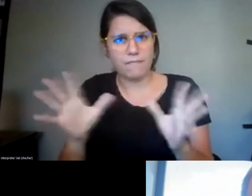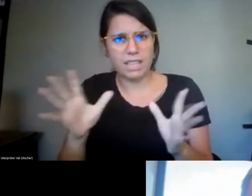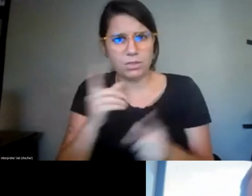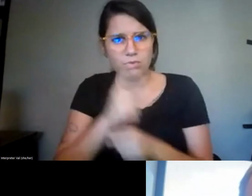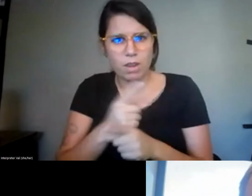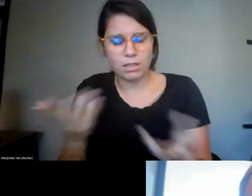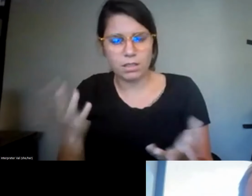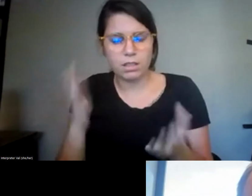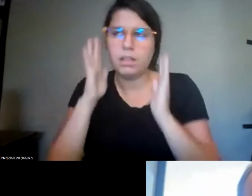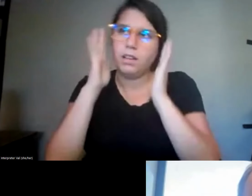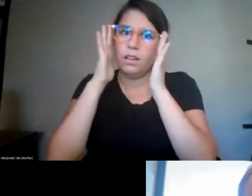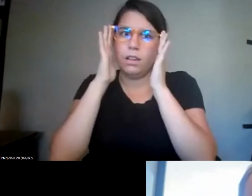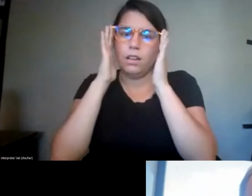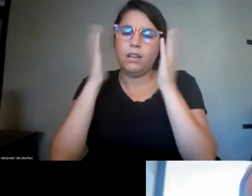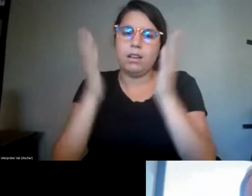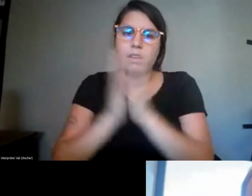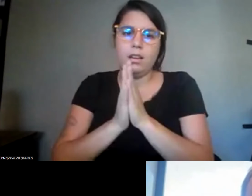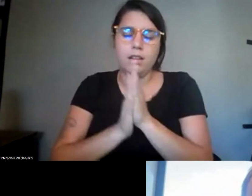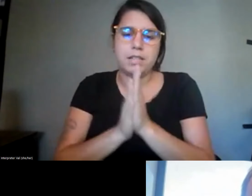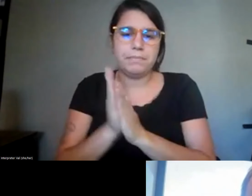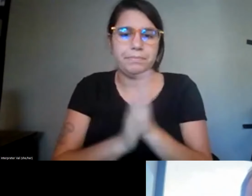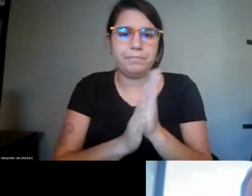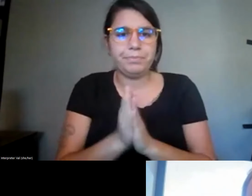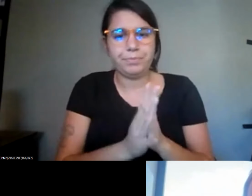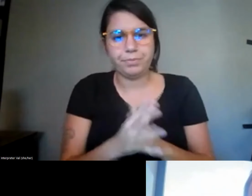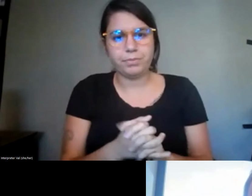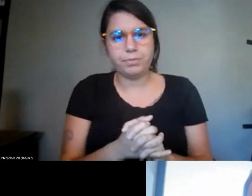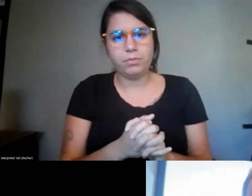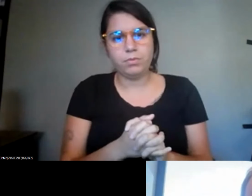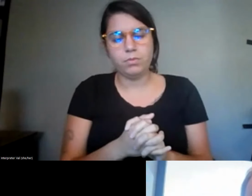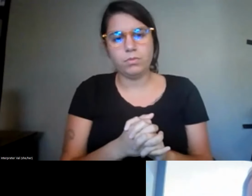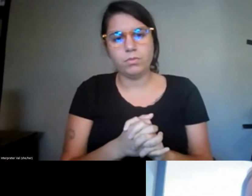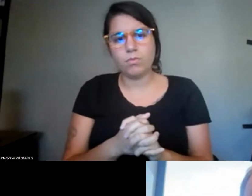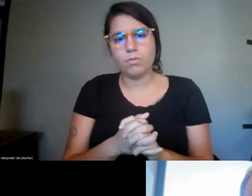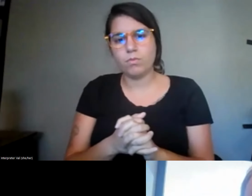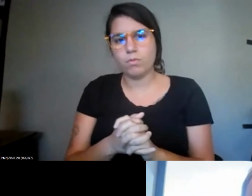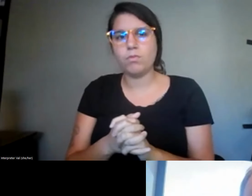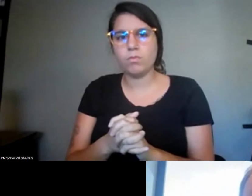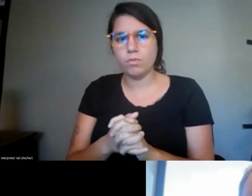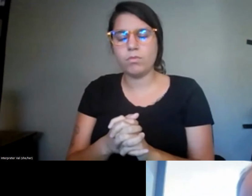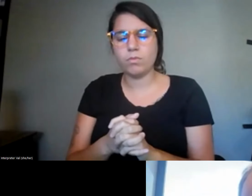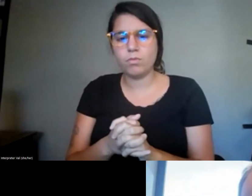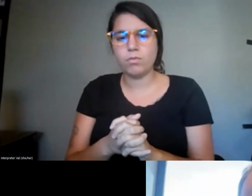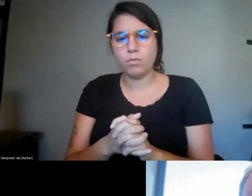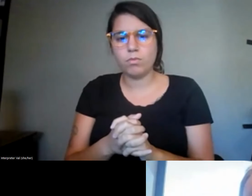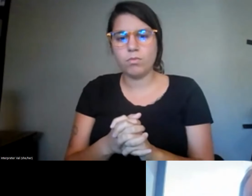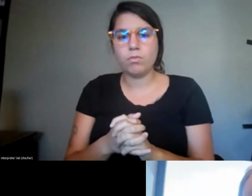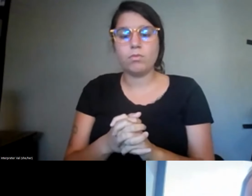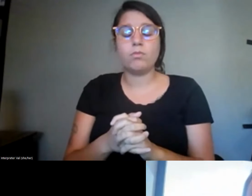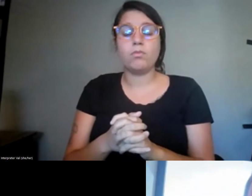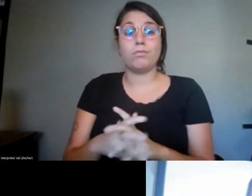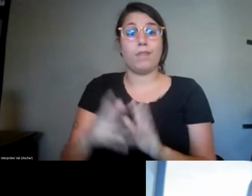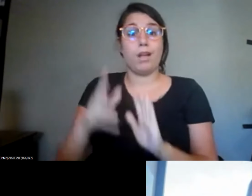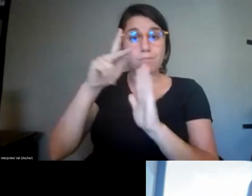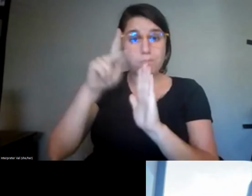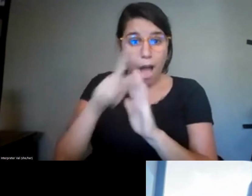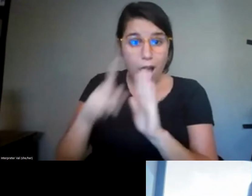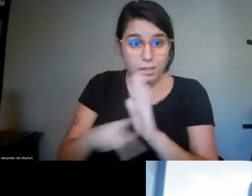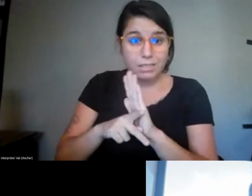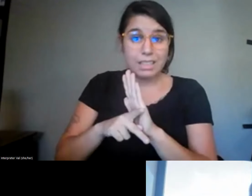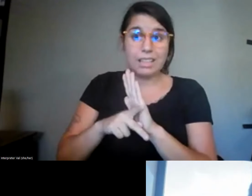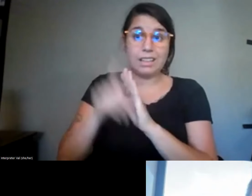but one of the ways that policy in industrialized societies has